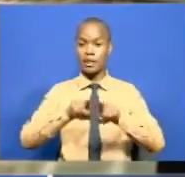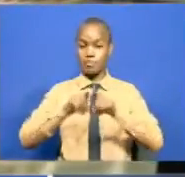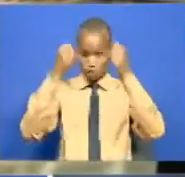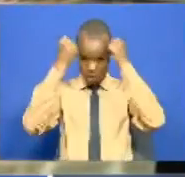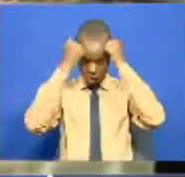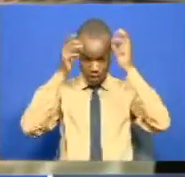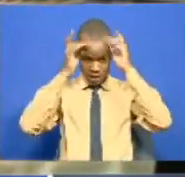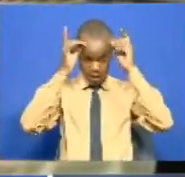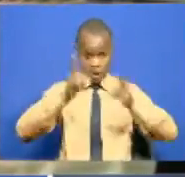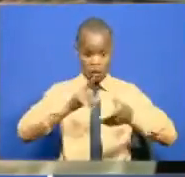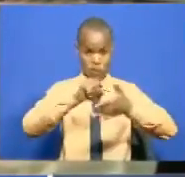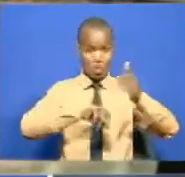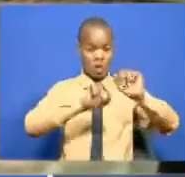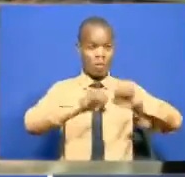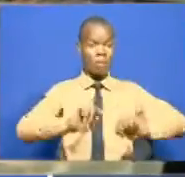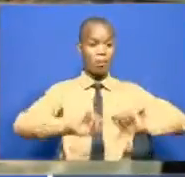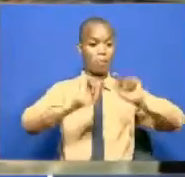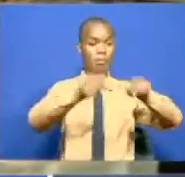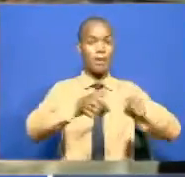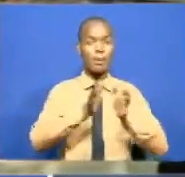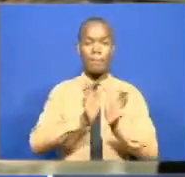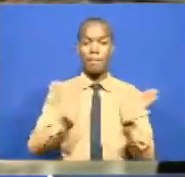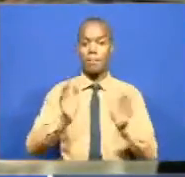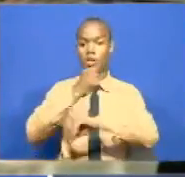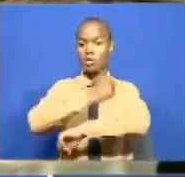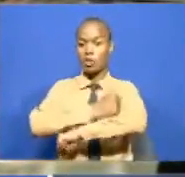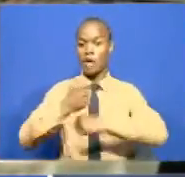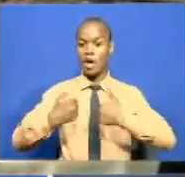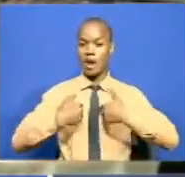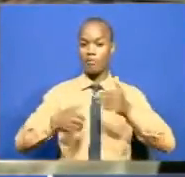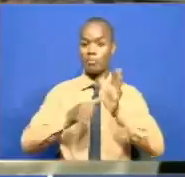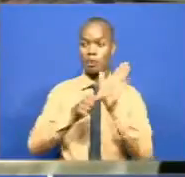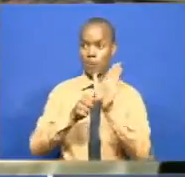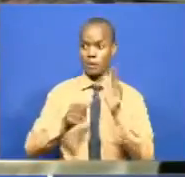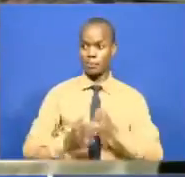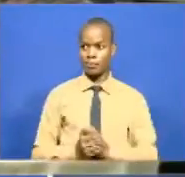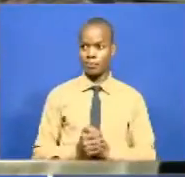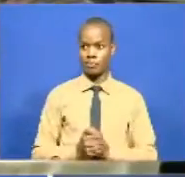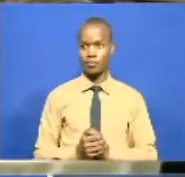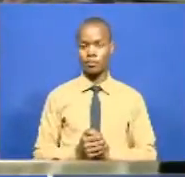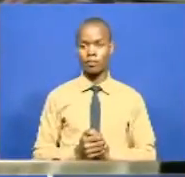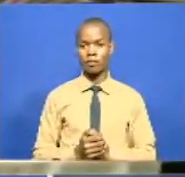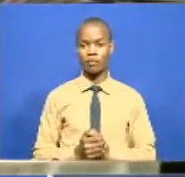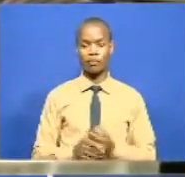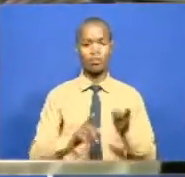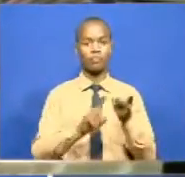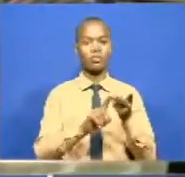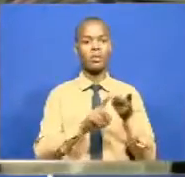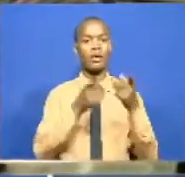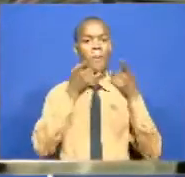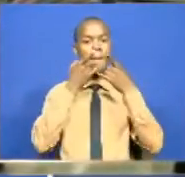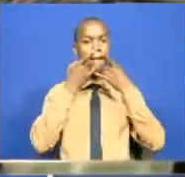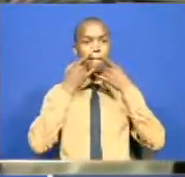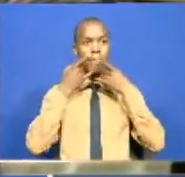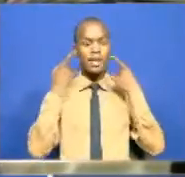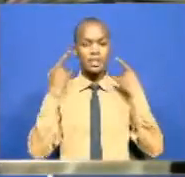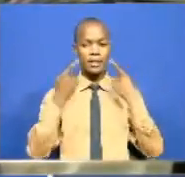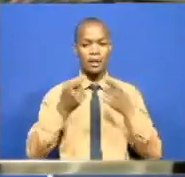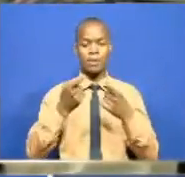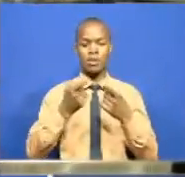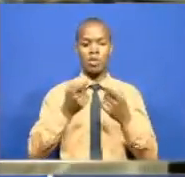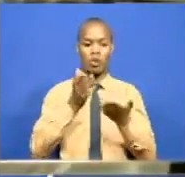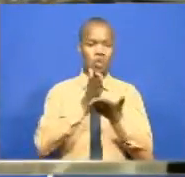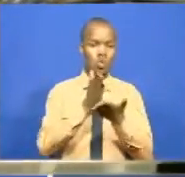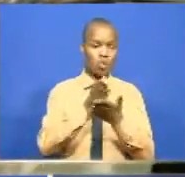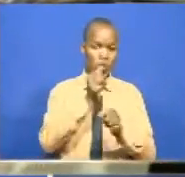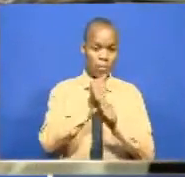sought places in public schools. So we are having that challenge. Then on the masks, enforcement of wearing the masks